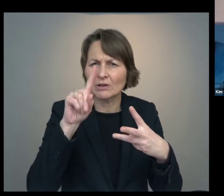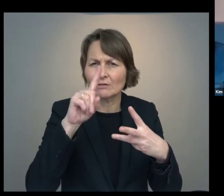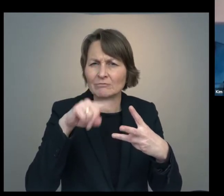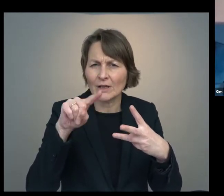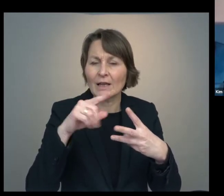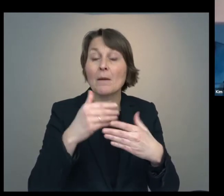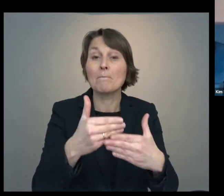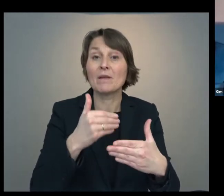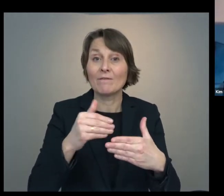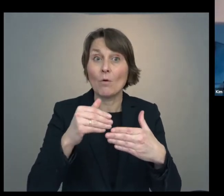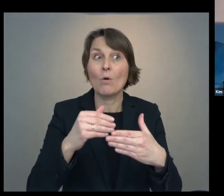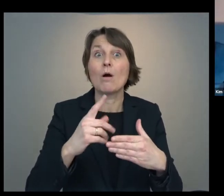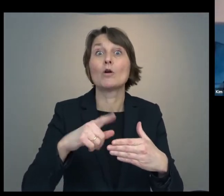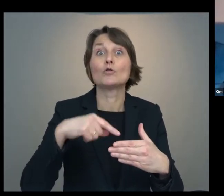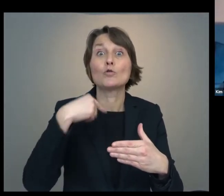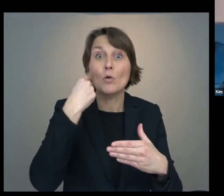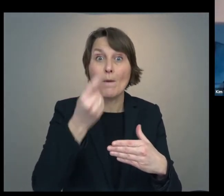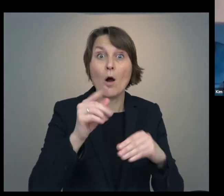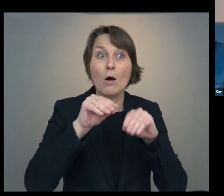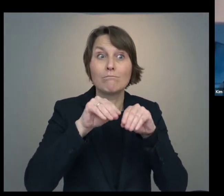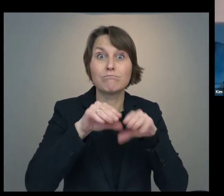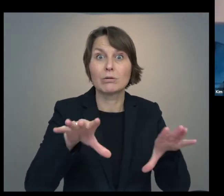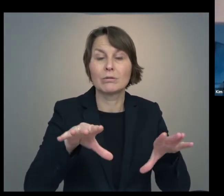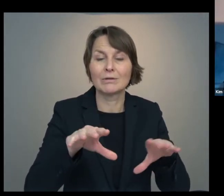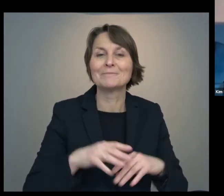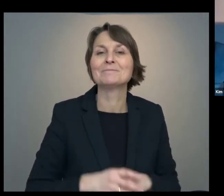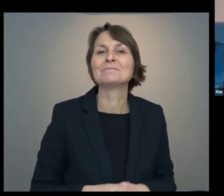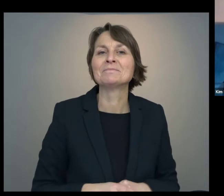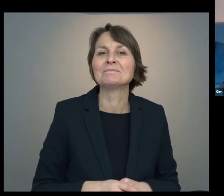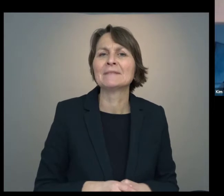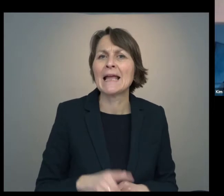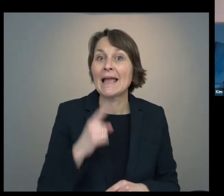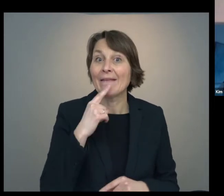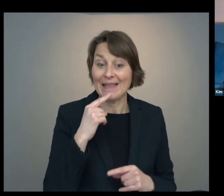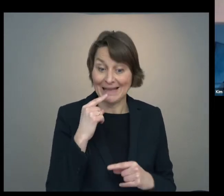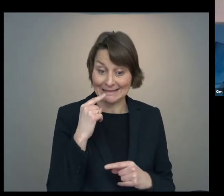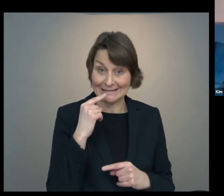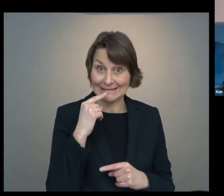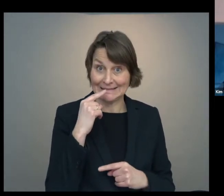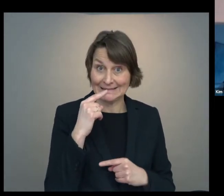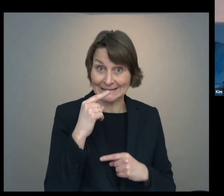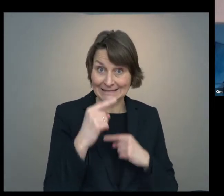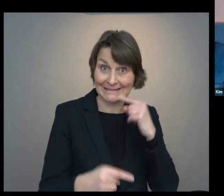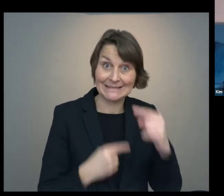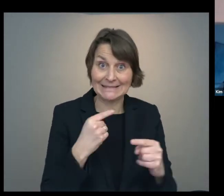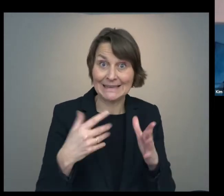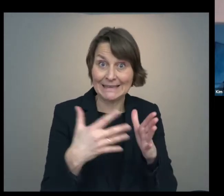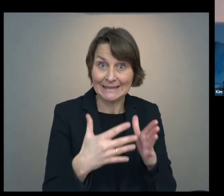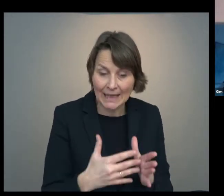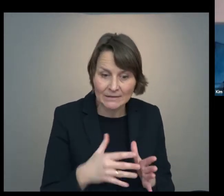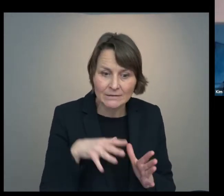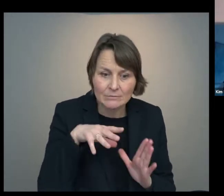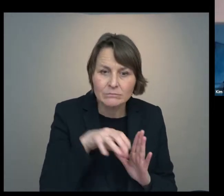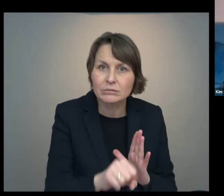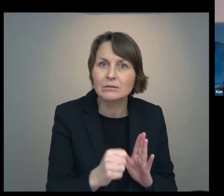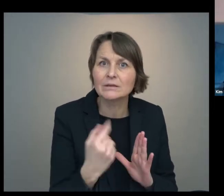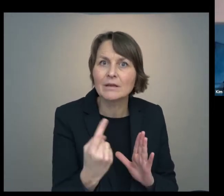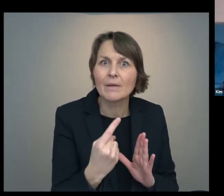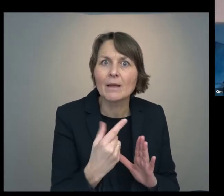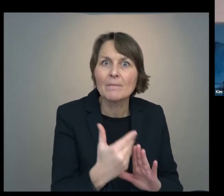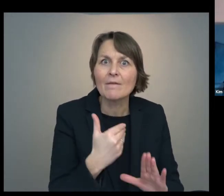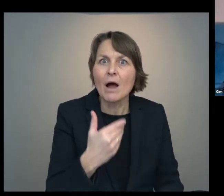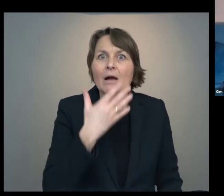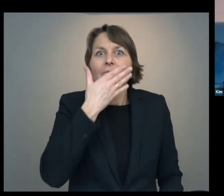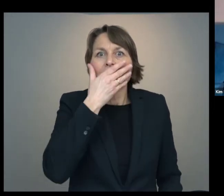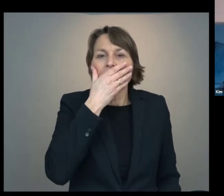sanity check and make sure that everything works before we actually ship it tomorrow, right? And then we ran the Cypress test at the same time, and the Cypress test